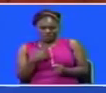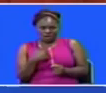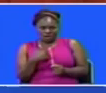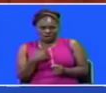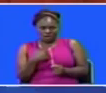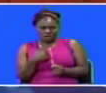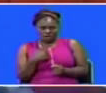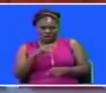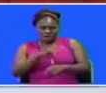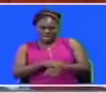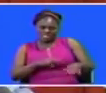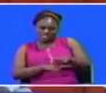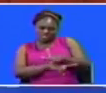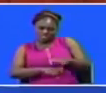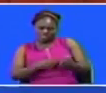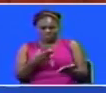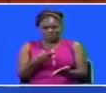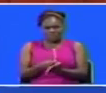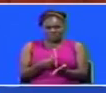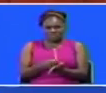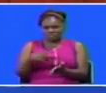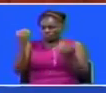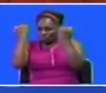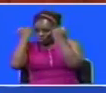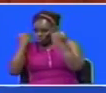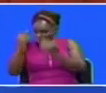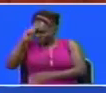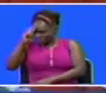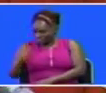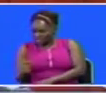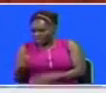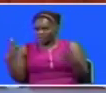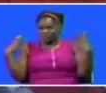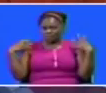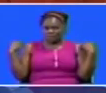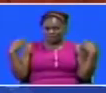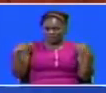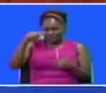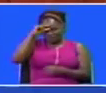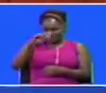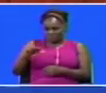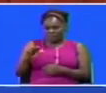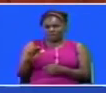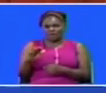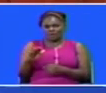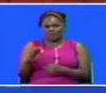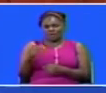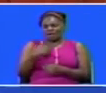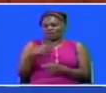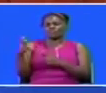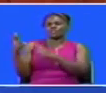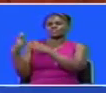taking people's money, you go to court, you are judged. That is government doing its divine